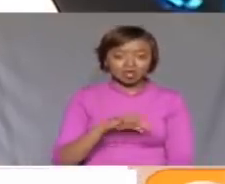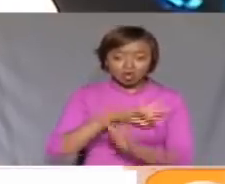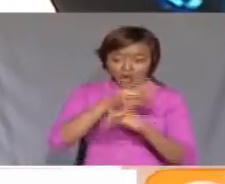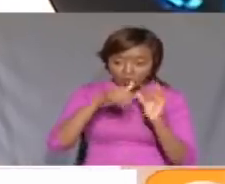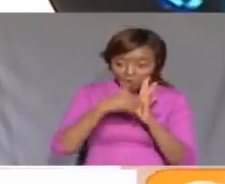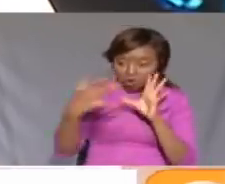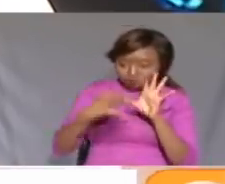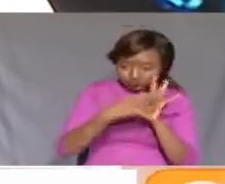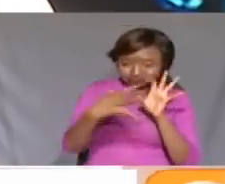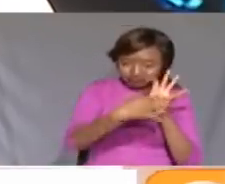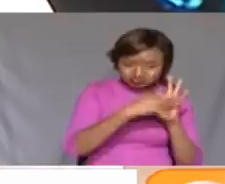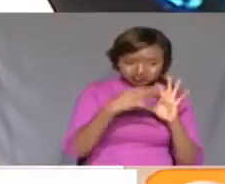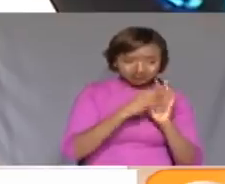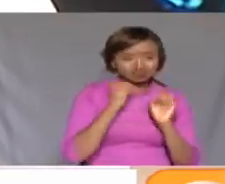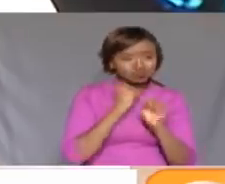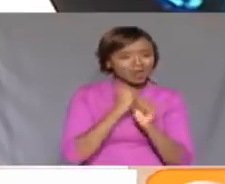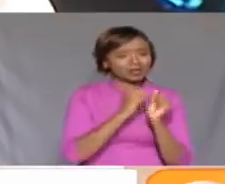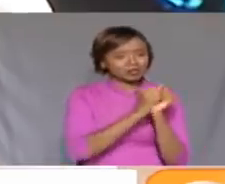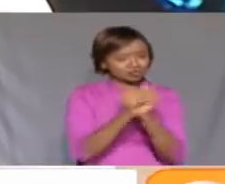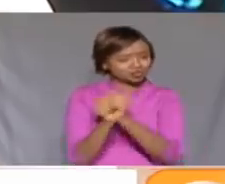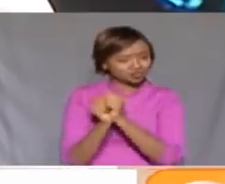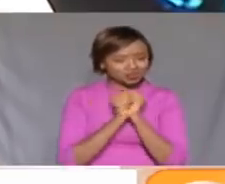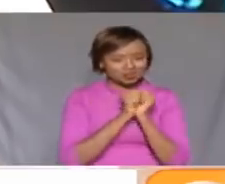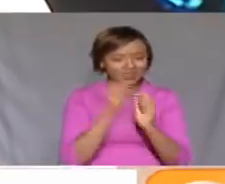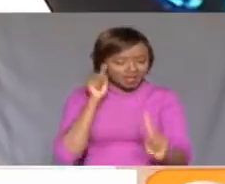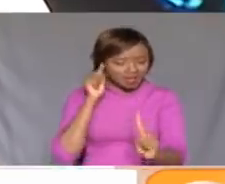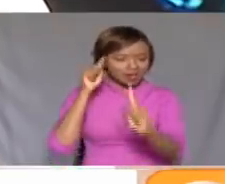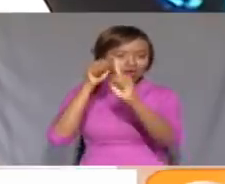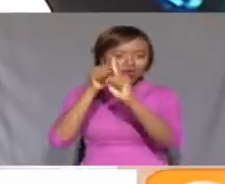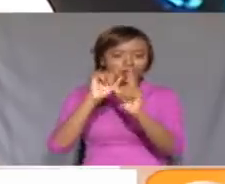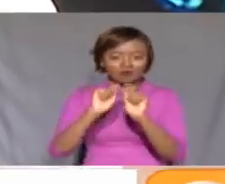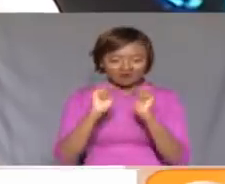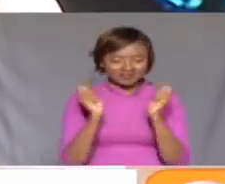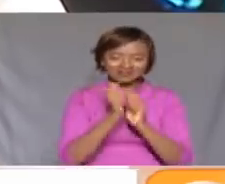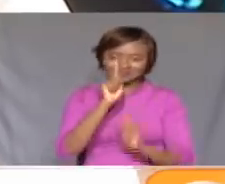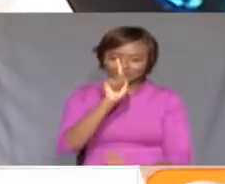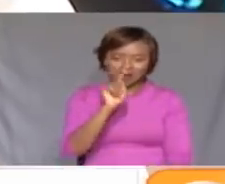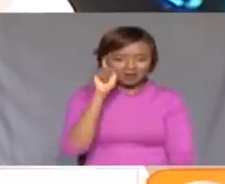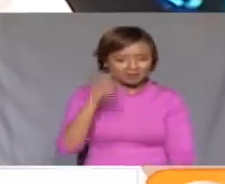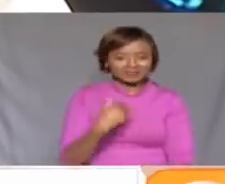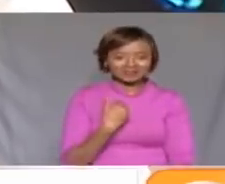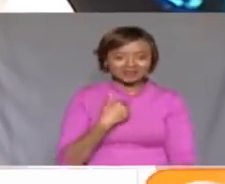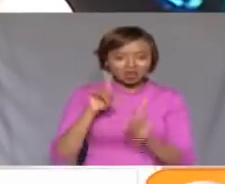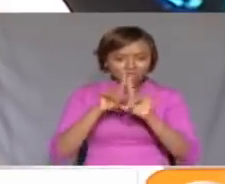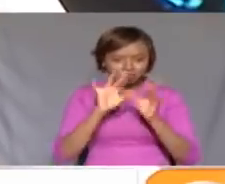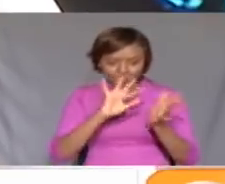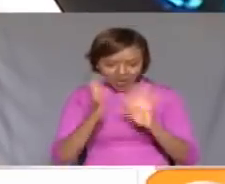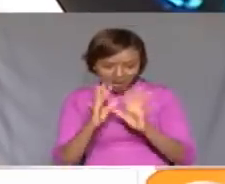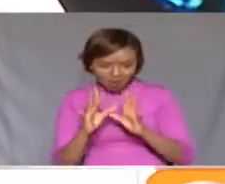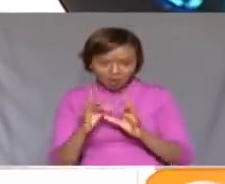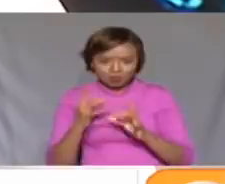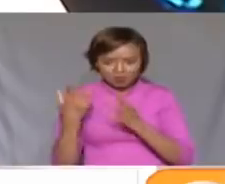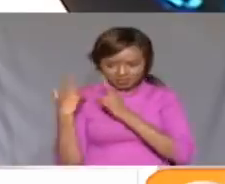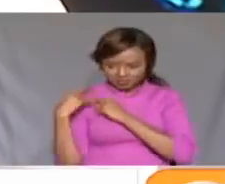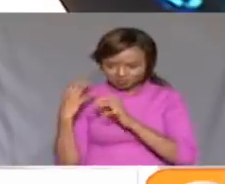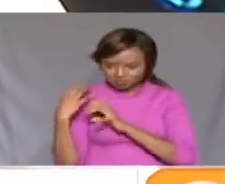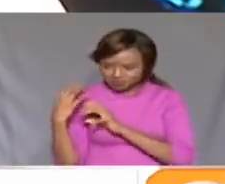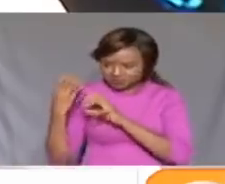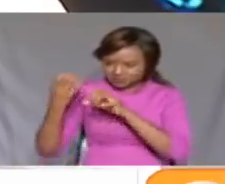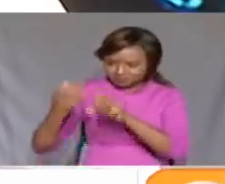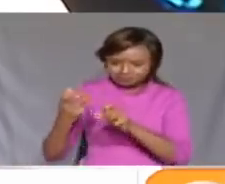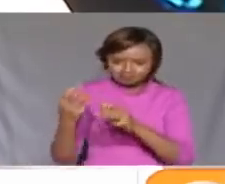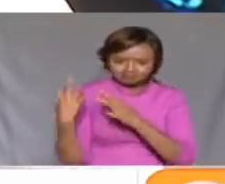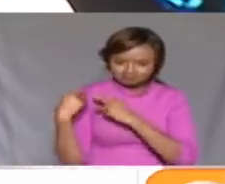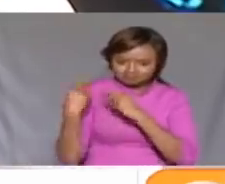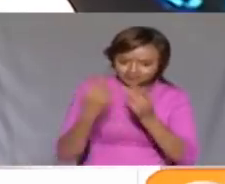of the pace of individuals and the goals of a team, the swift passing of the baton and the collective